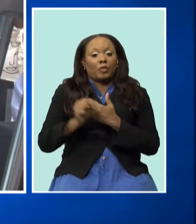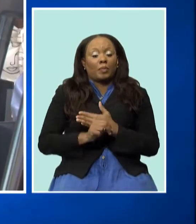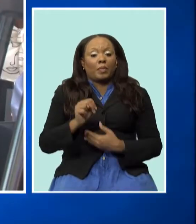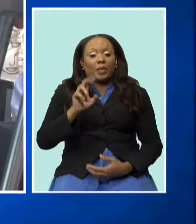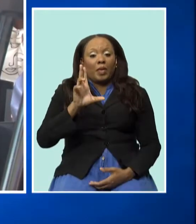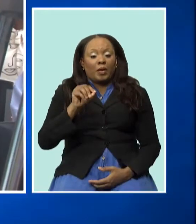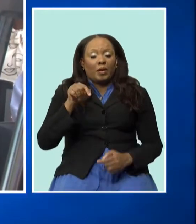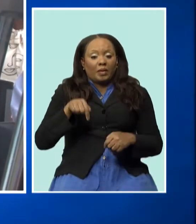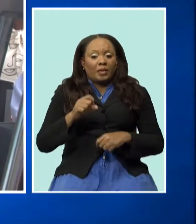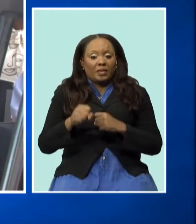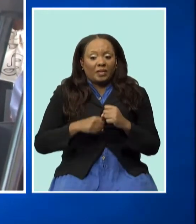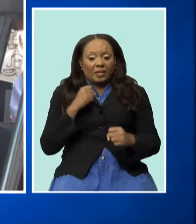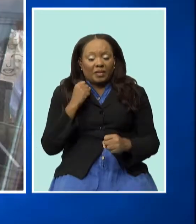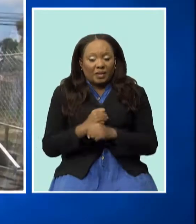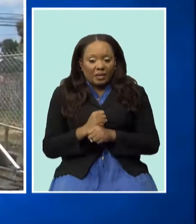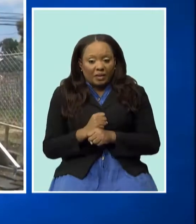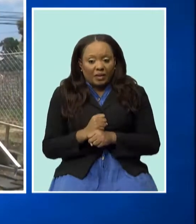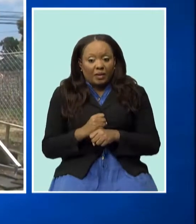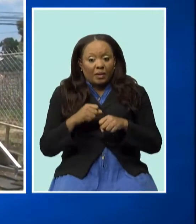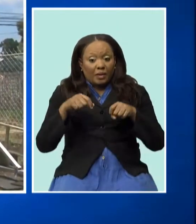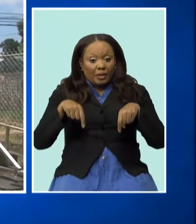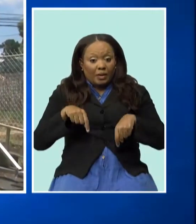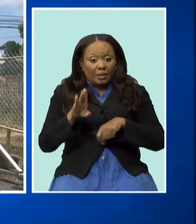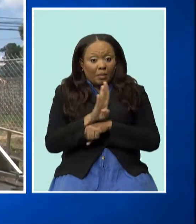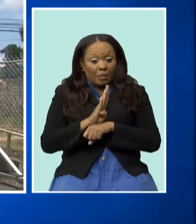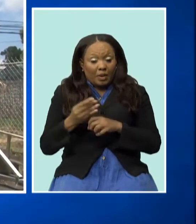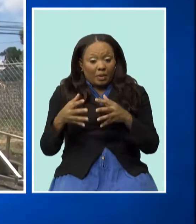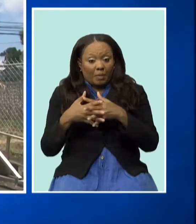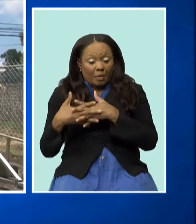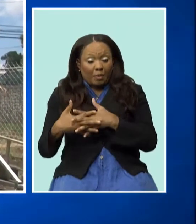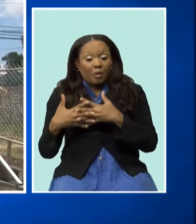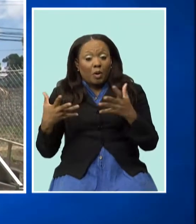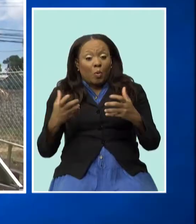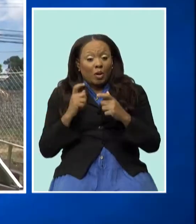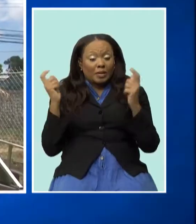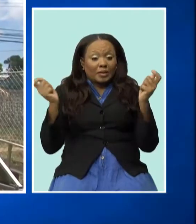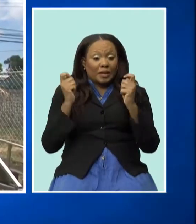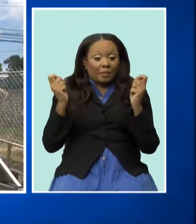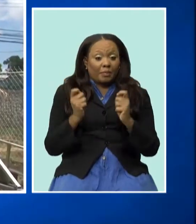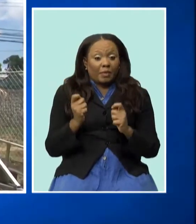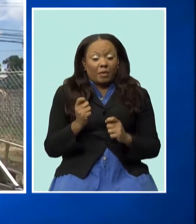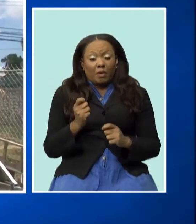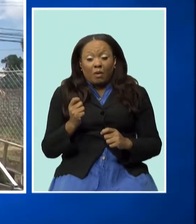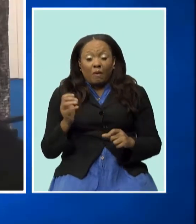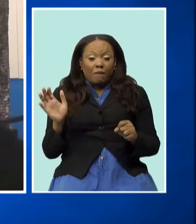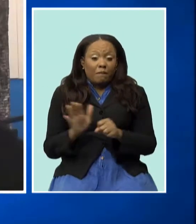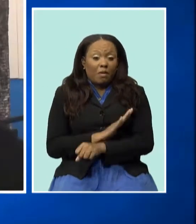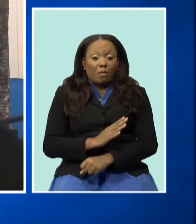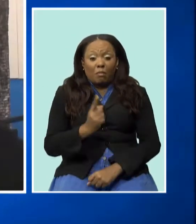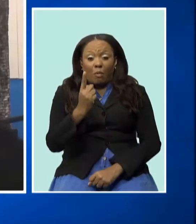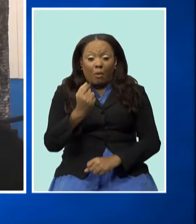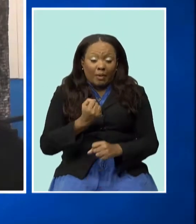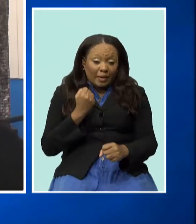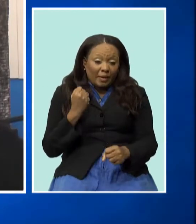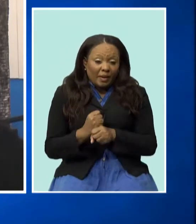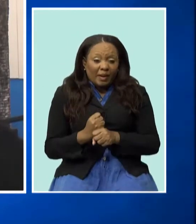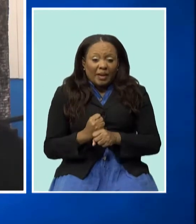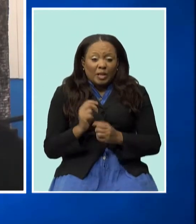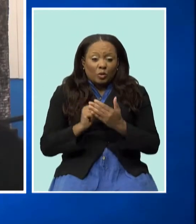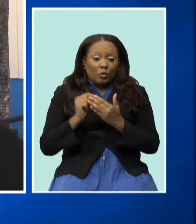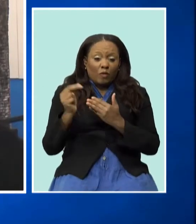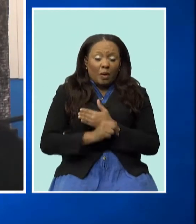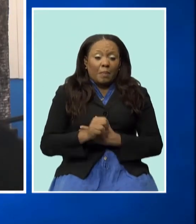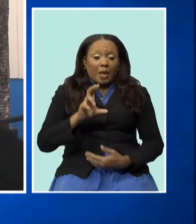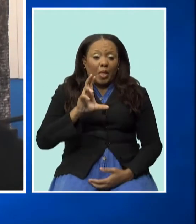here and in the United States of America to celebrate the life as we come to